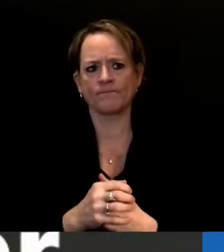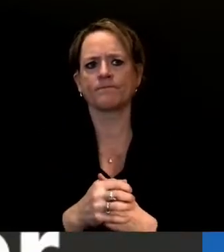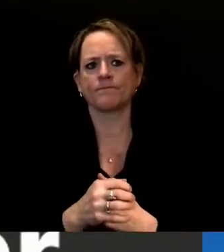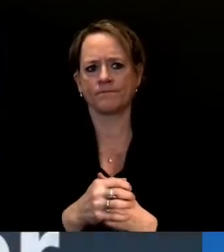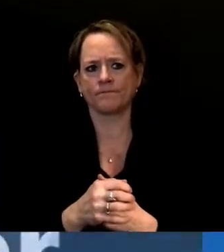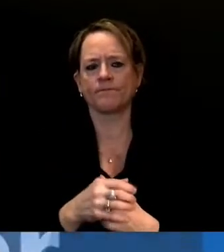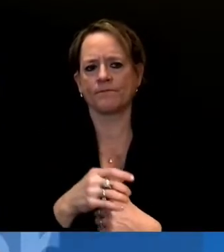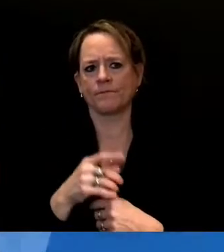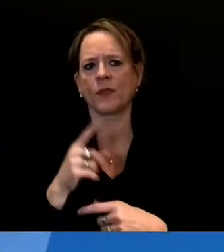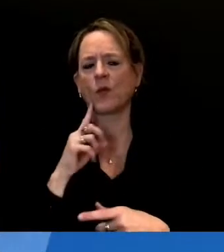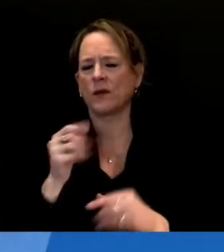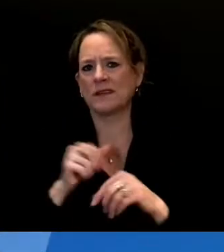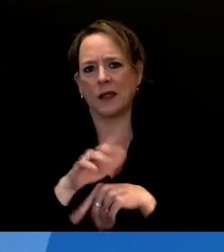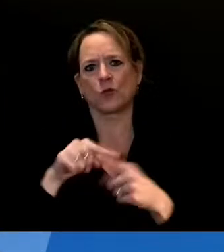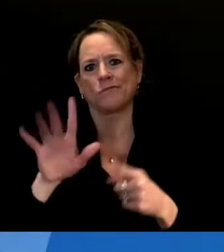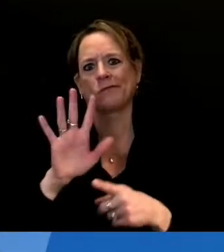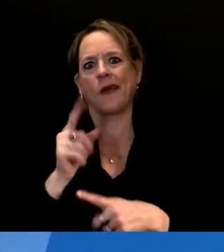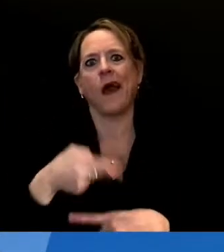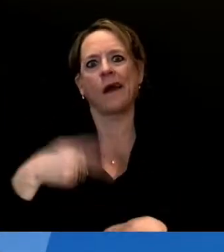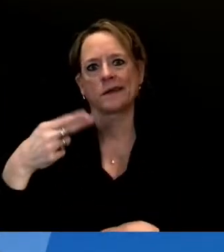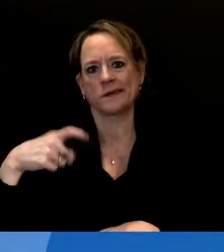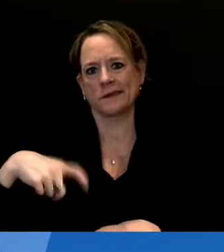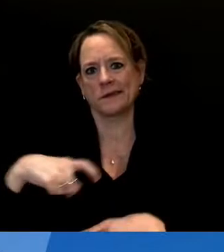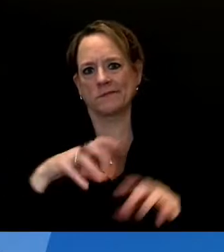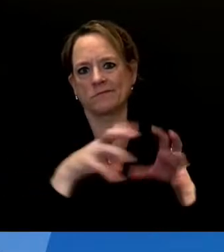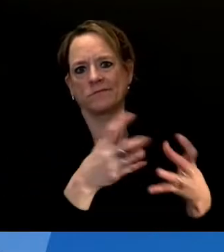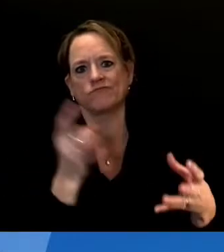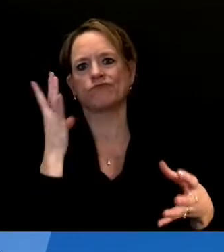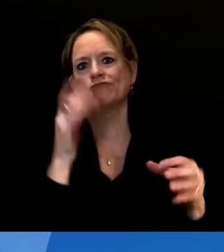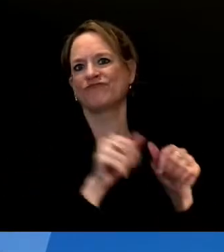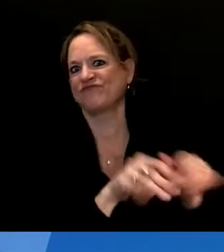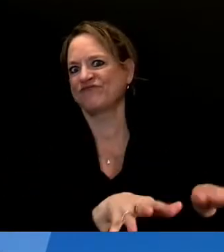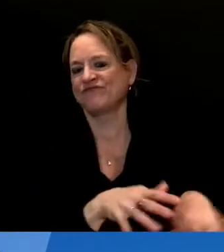Thank you. Now Molly Beck from Milwaukee Journal-Sentinel. Molly?